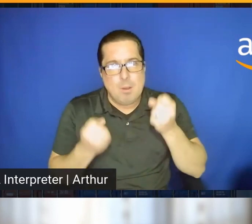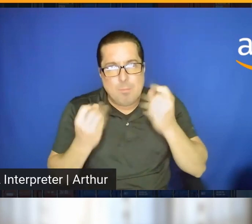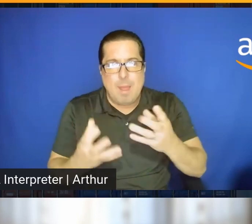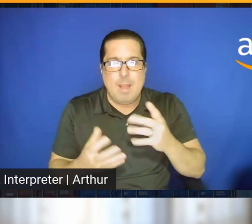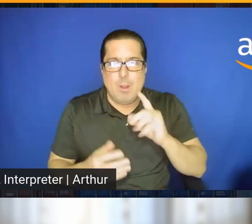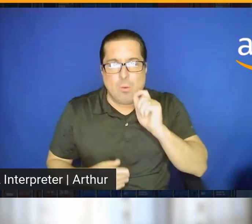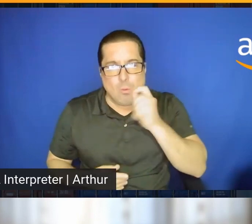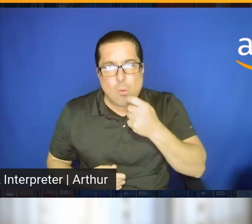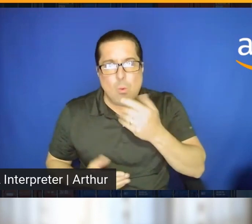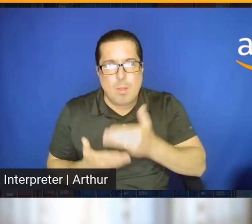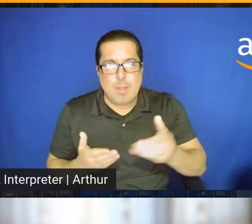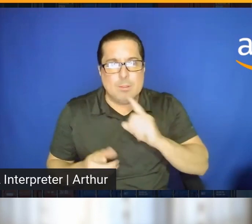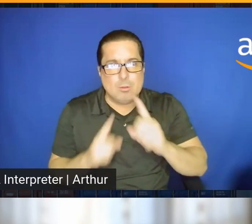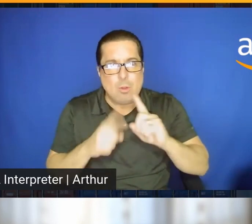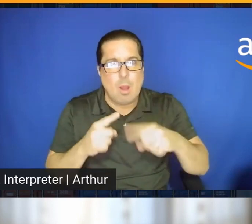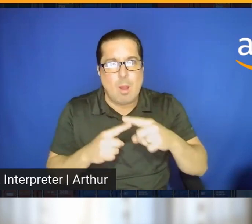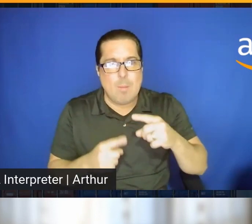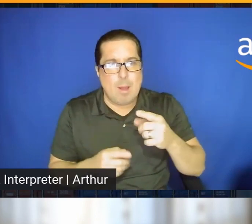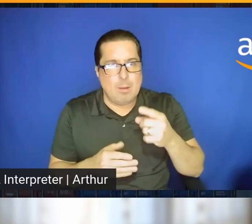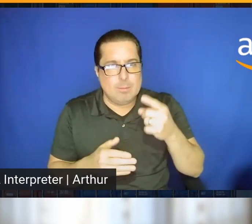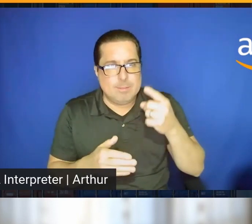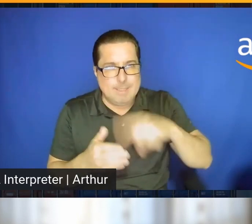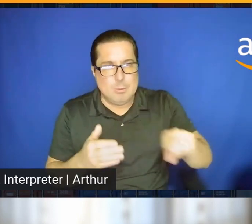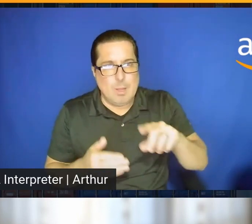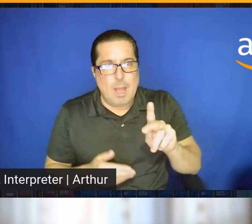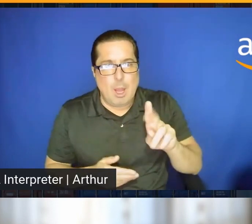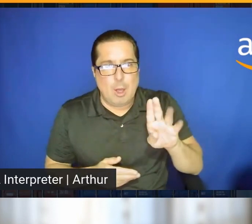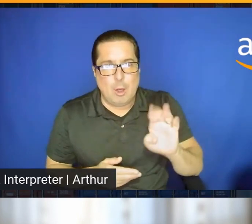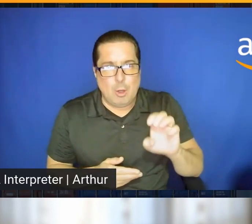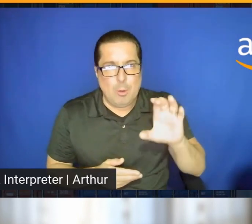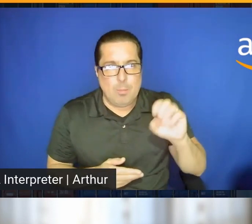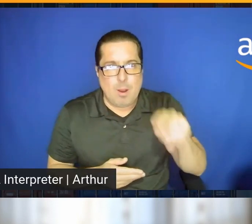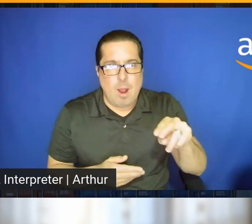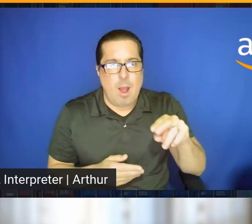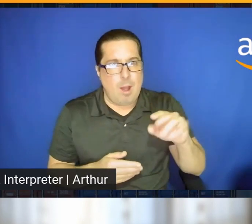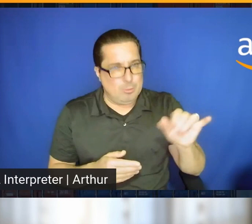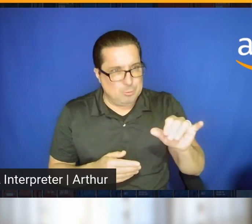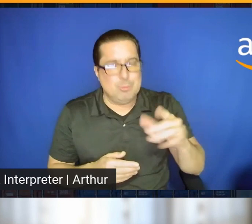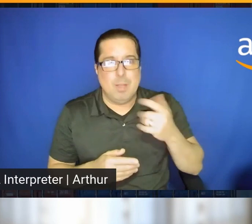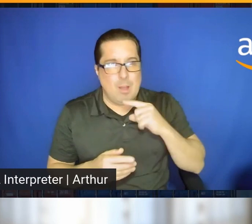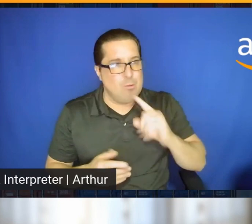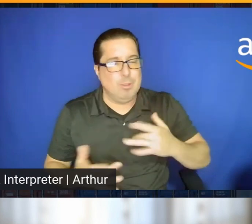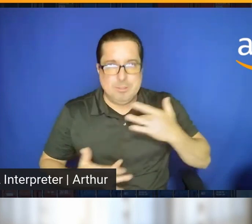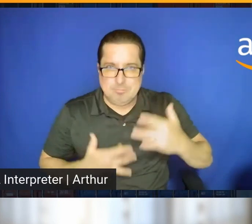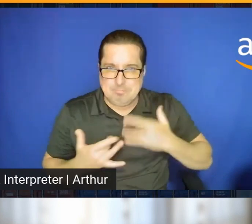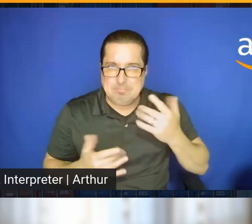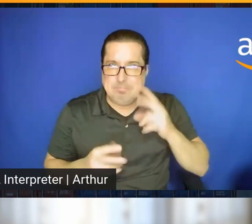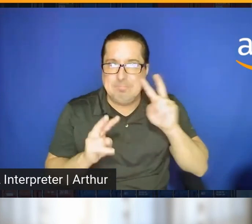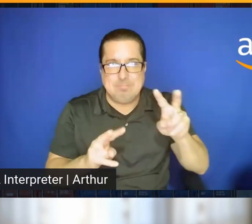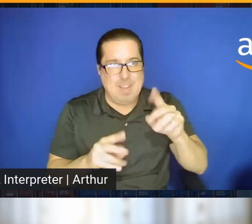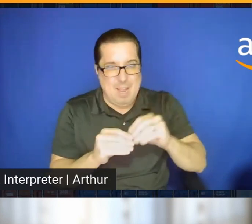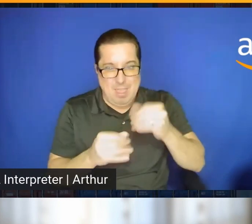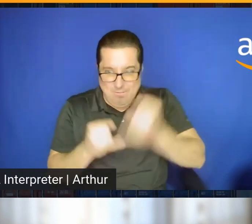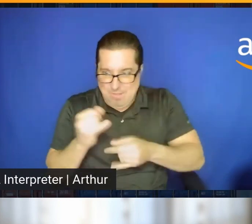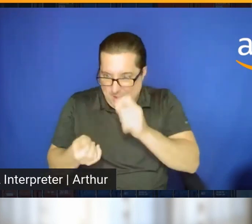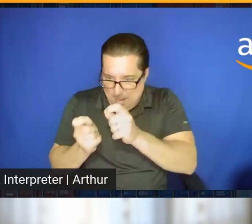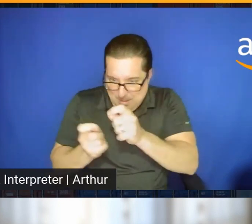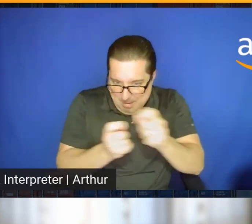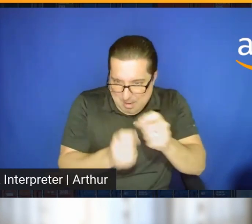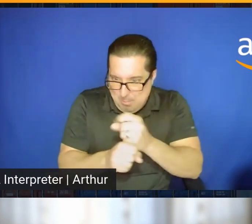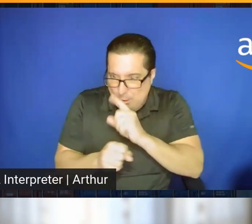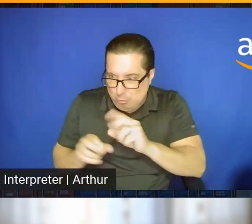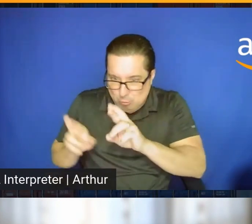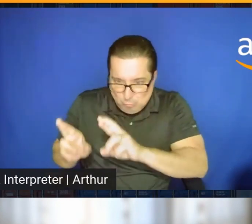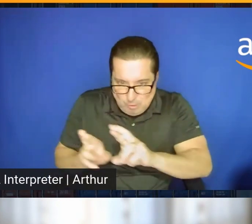things to talk about next week at Kubecon as well. So yeah, I think we're all in the kind of final phases of getting ready for